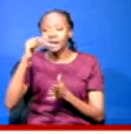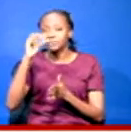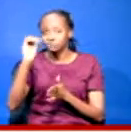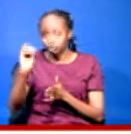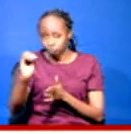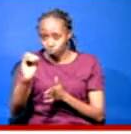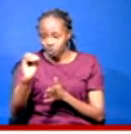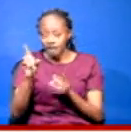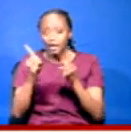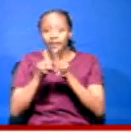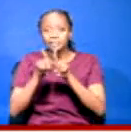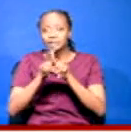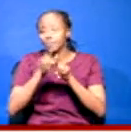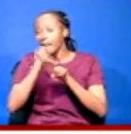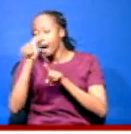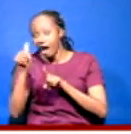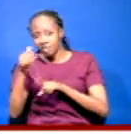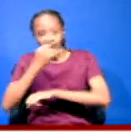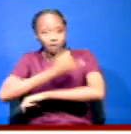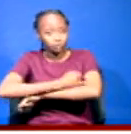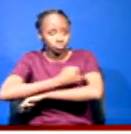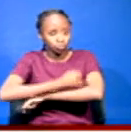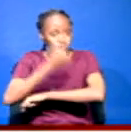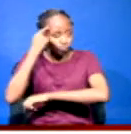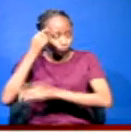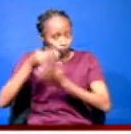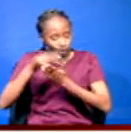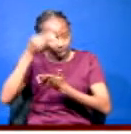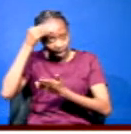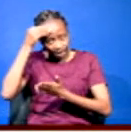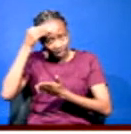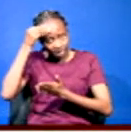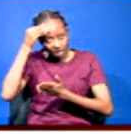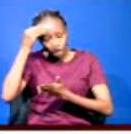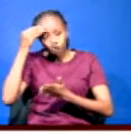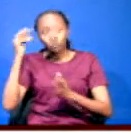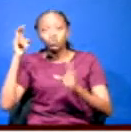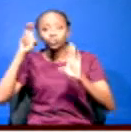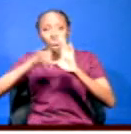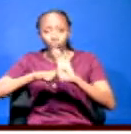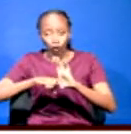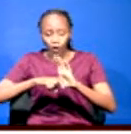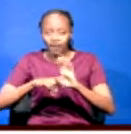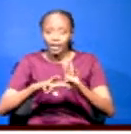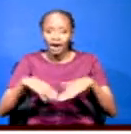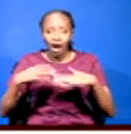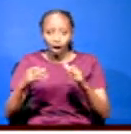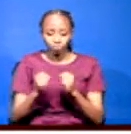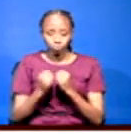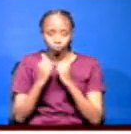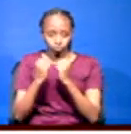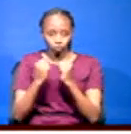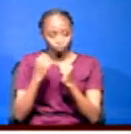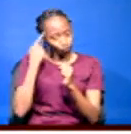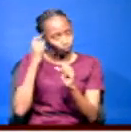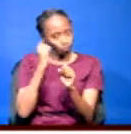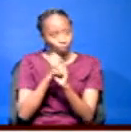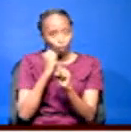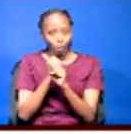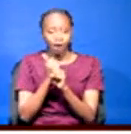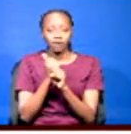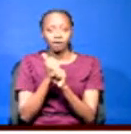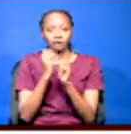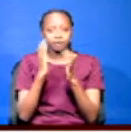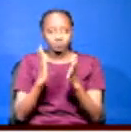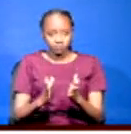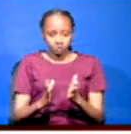our institutions of learning, to join us in our quest of strengthening Kenya's health workforce. I